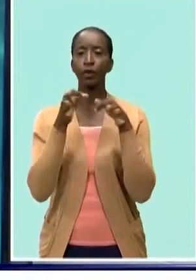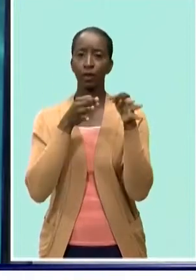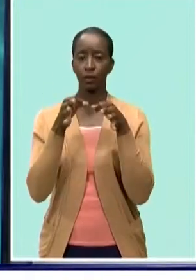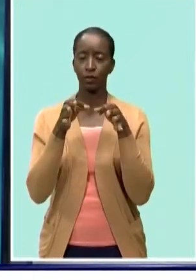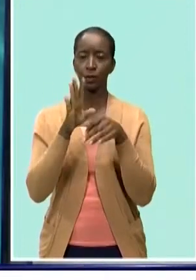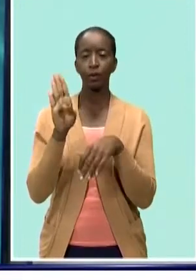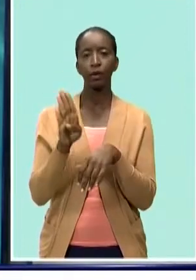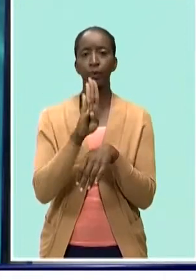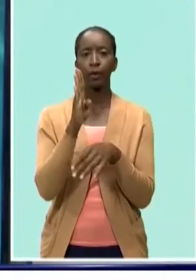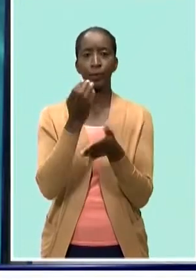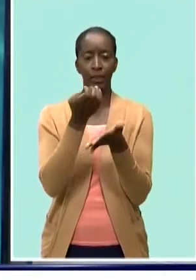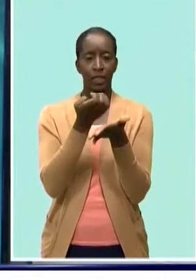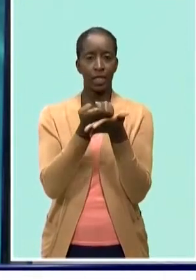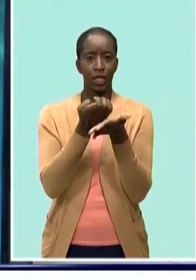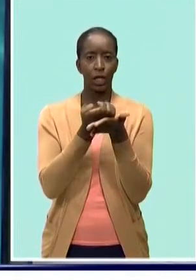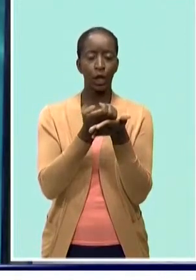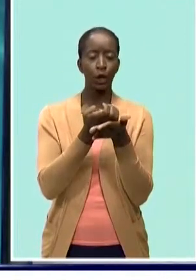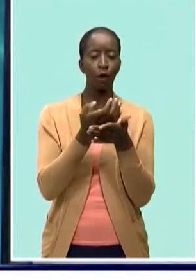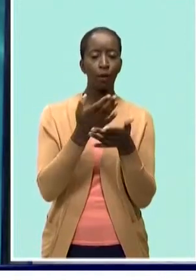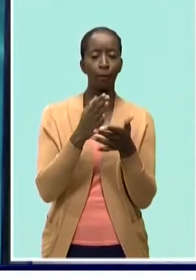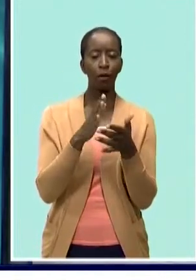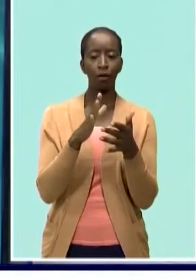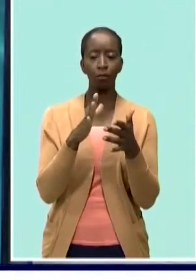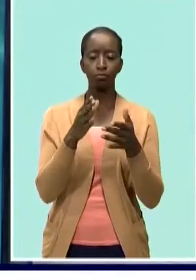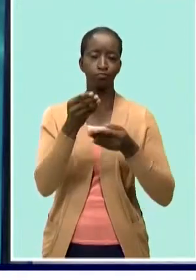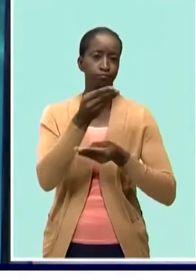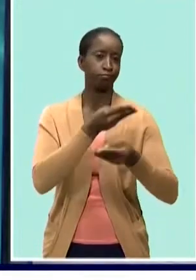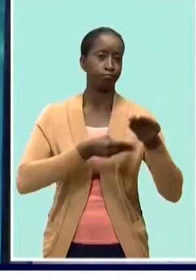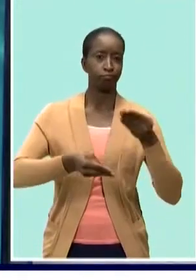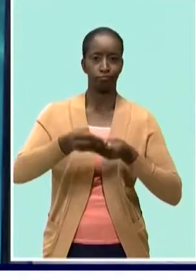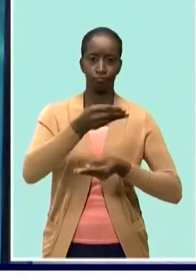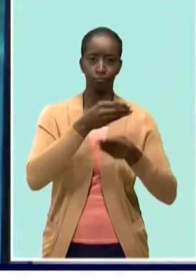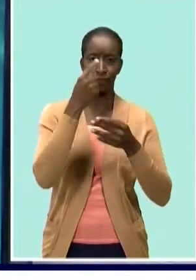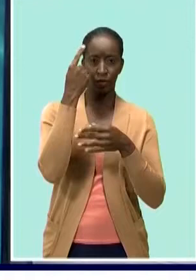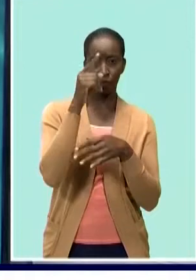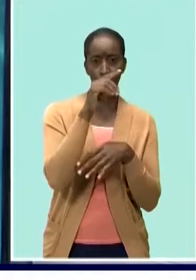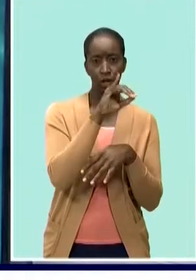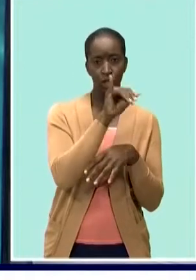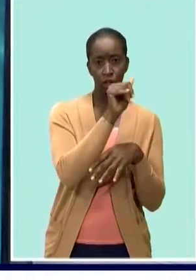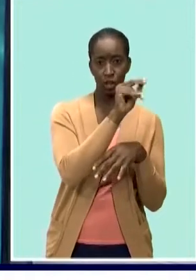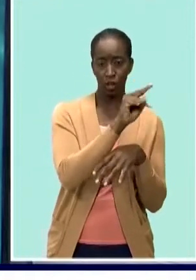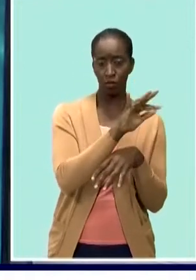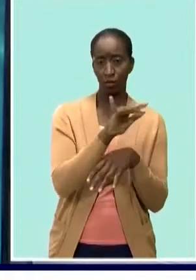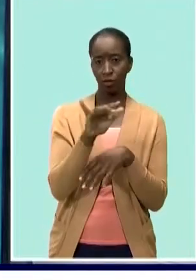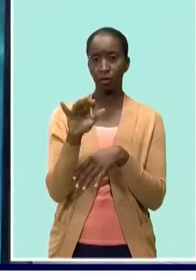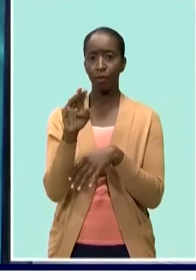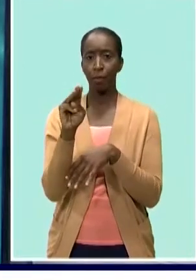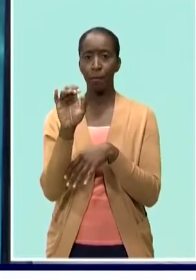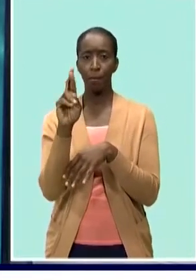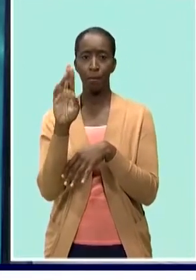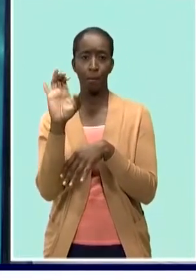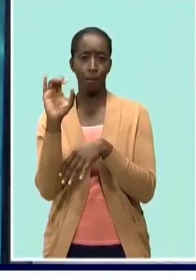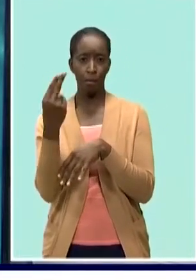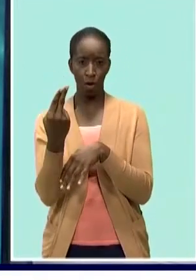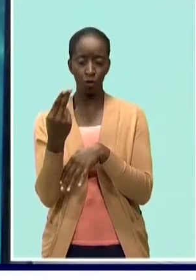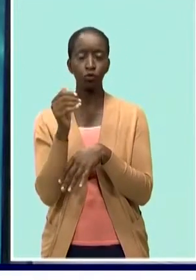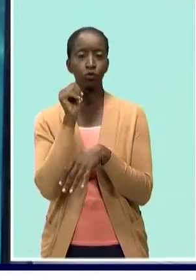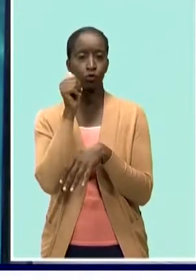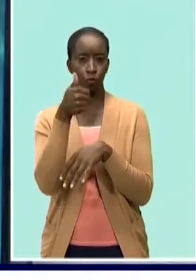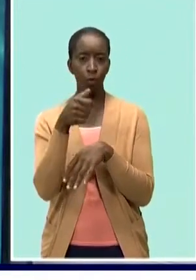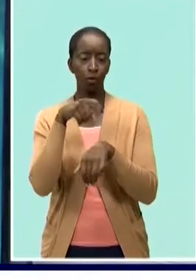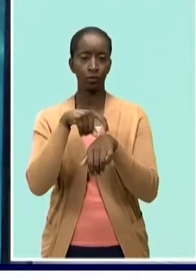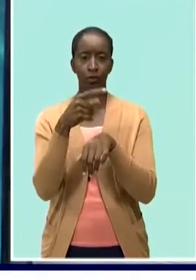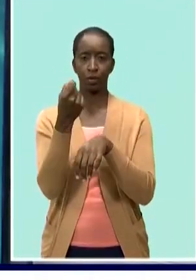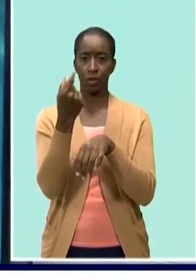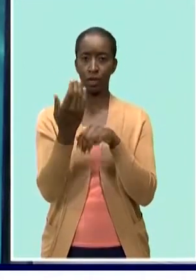performance in the first quarter of 2019 during a press conference next Thursday morning at 11. On that occasion, the central bank head will provide